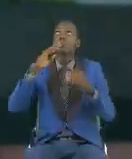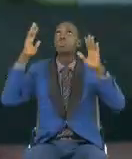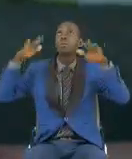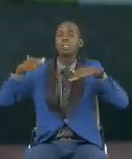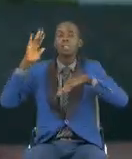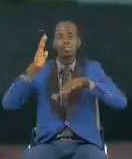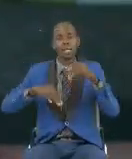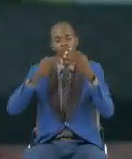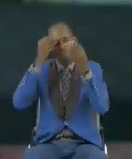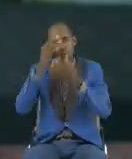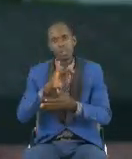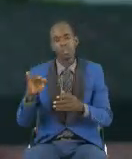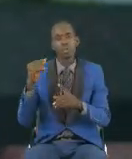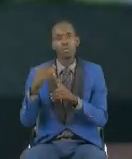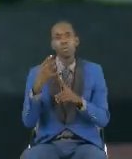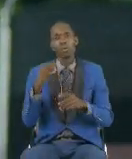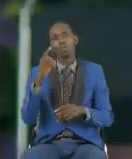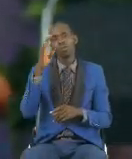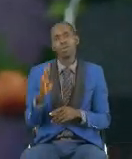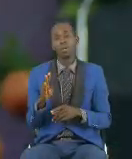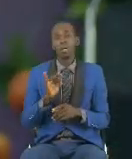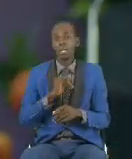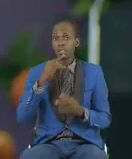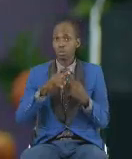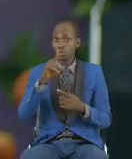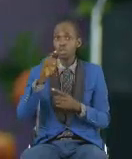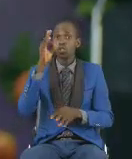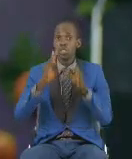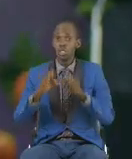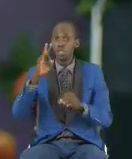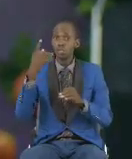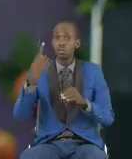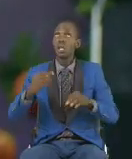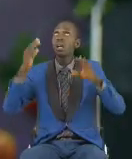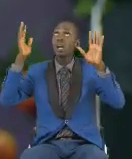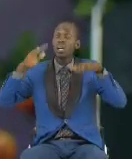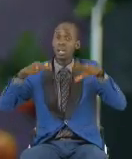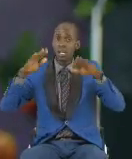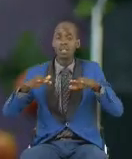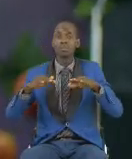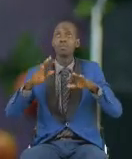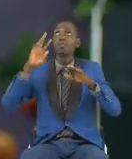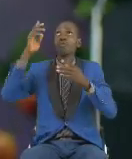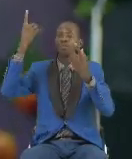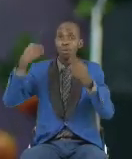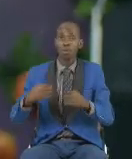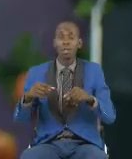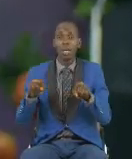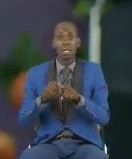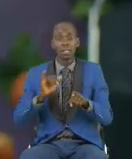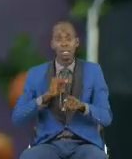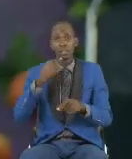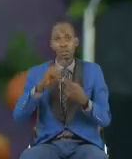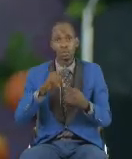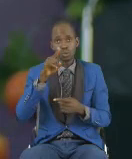I tell you, if the rain falls while I'm talking to you, every drop of rain